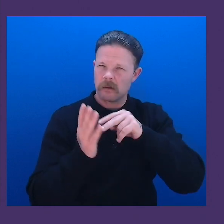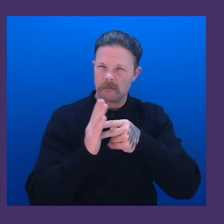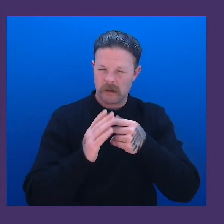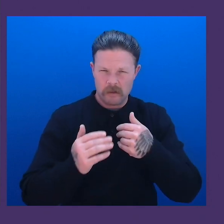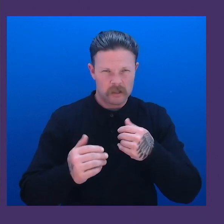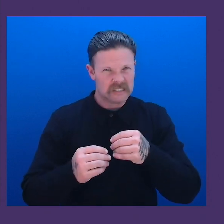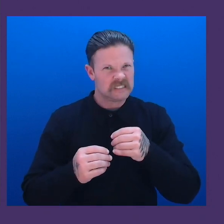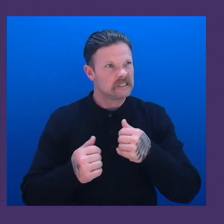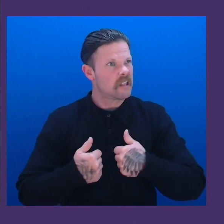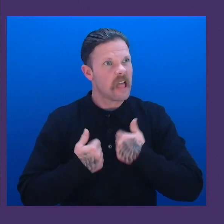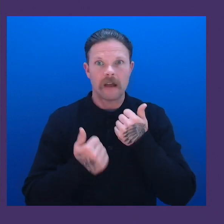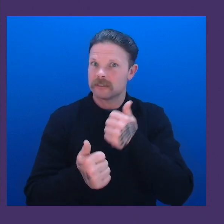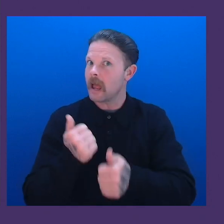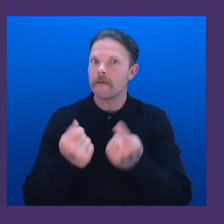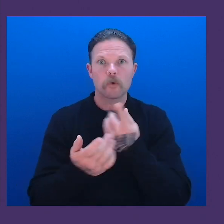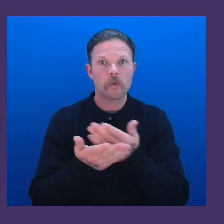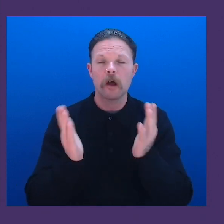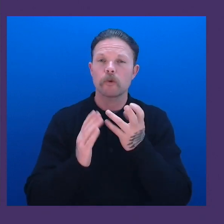have